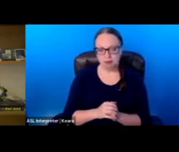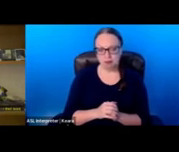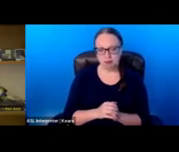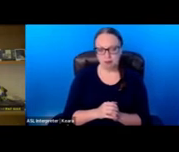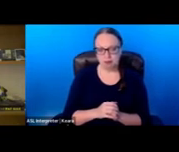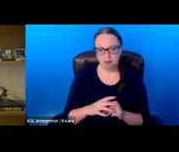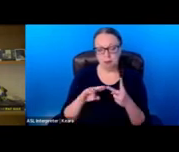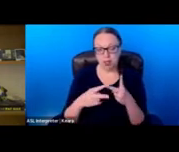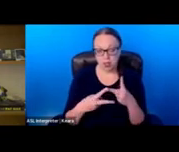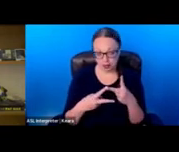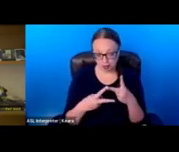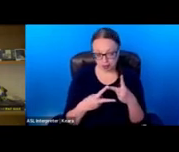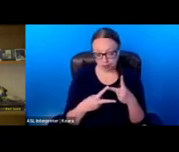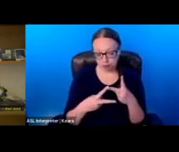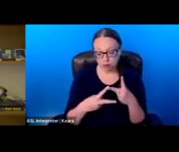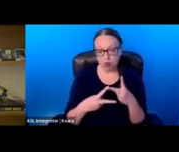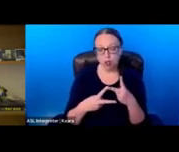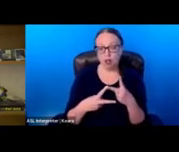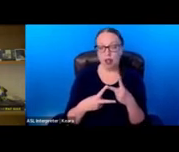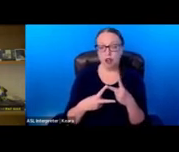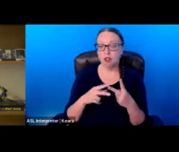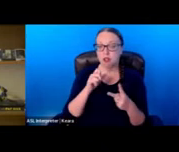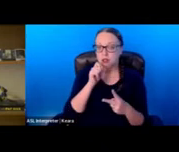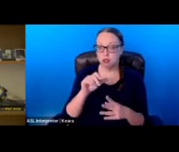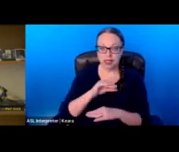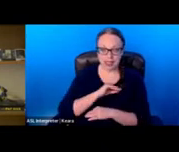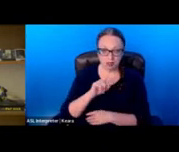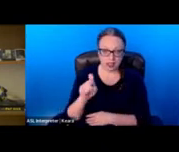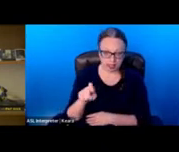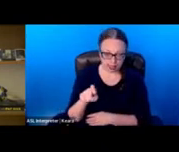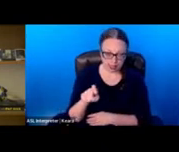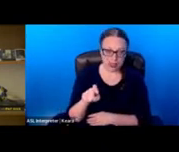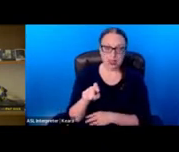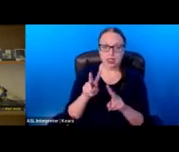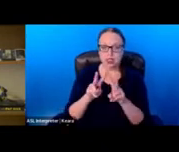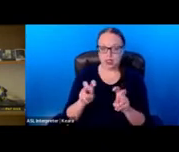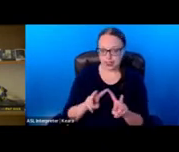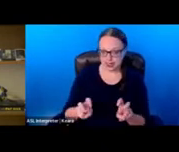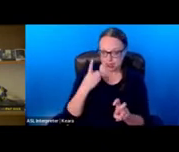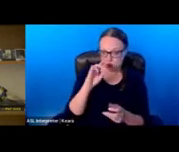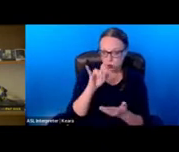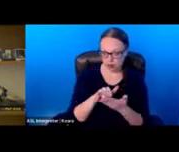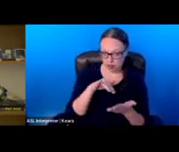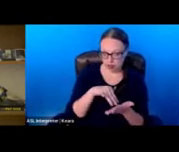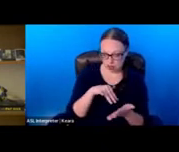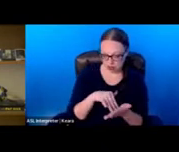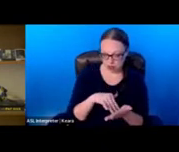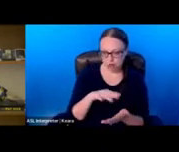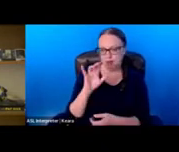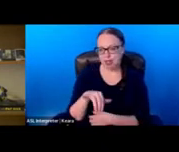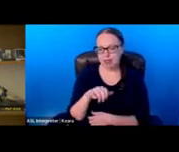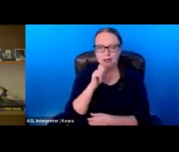The second way that unmet need is assessed in this study relates to unmet need for